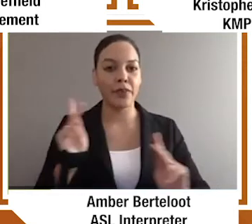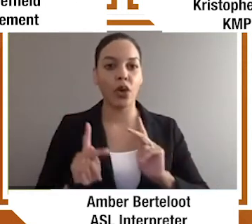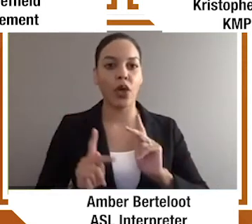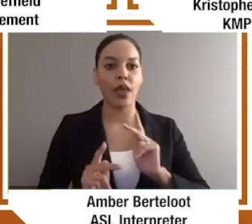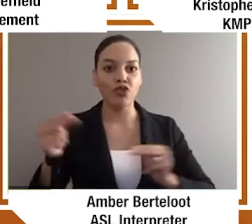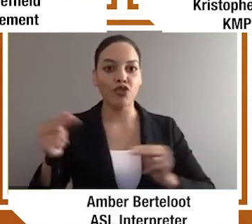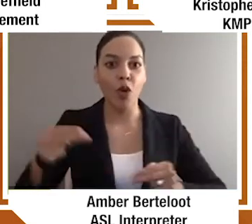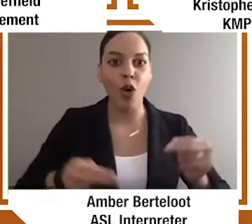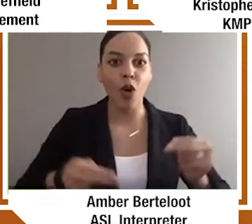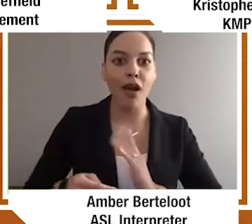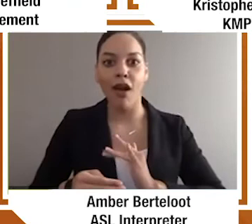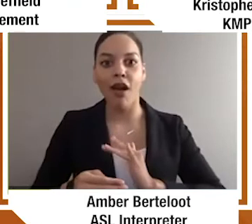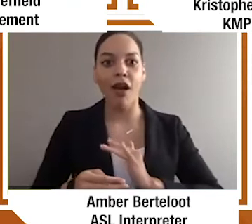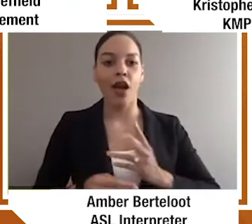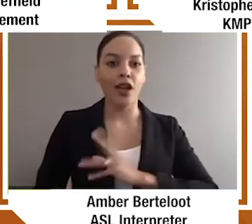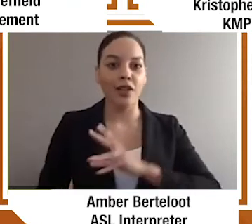was convenient